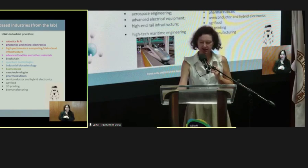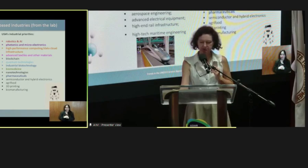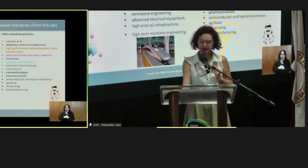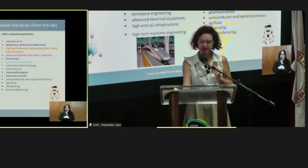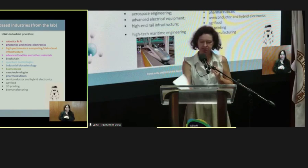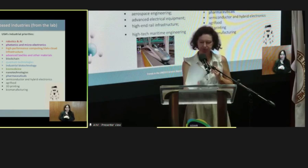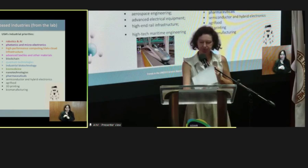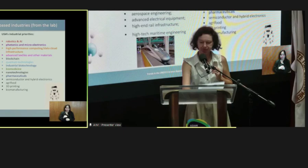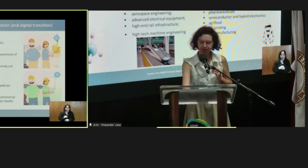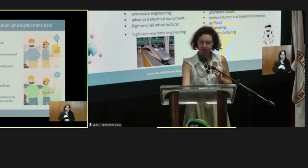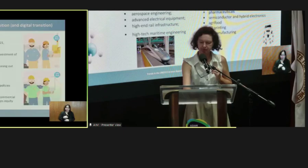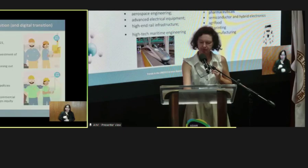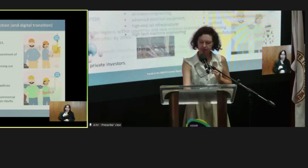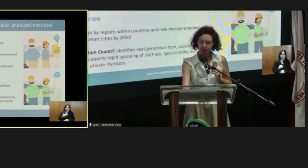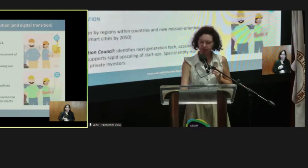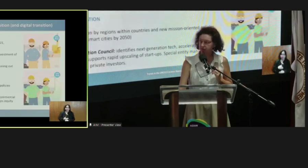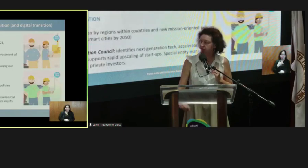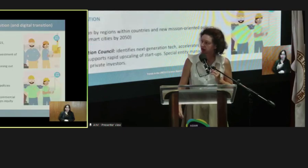Next slide, please.